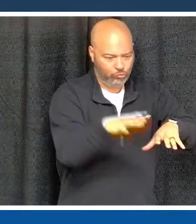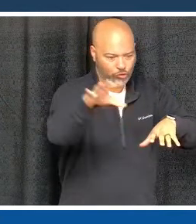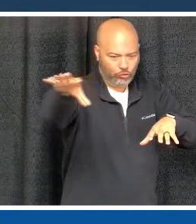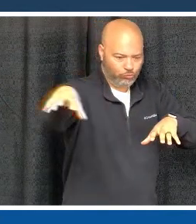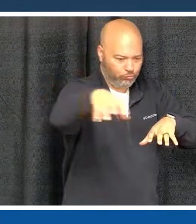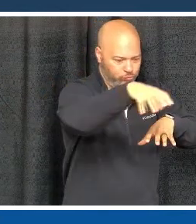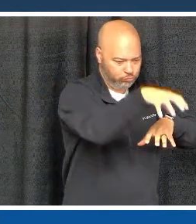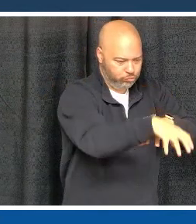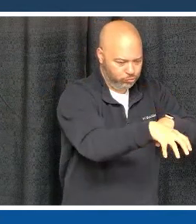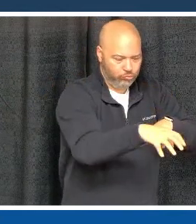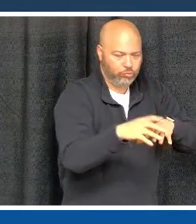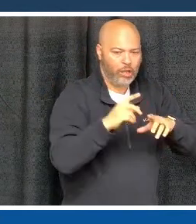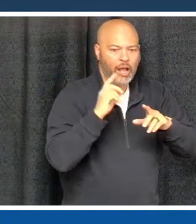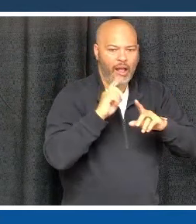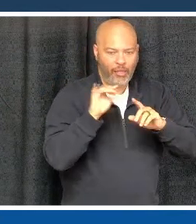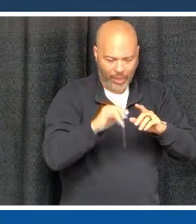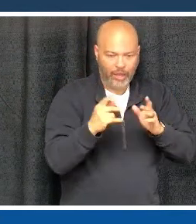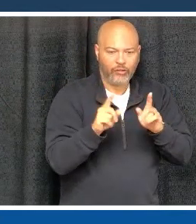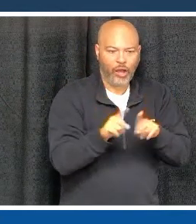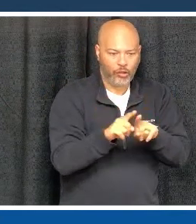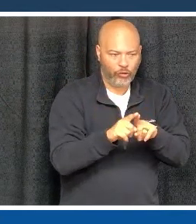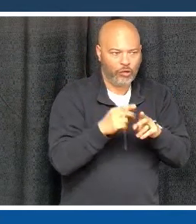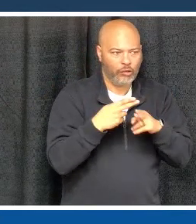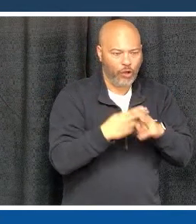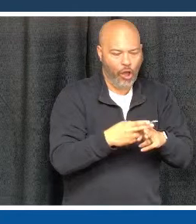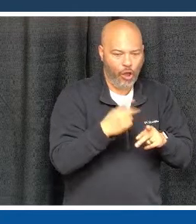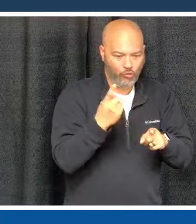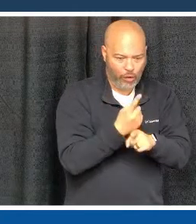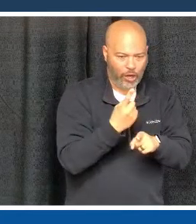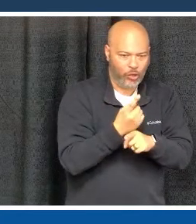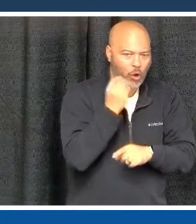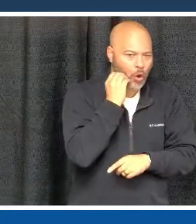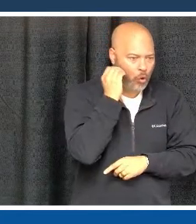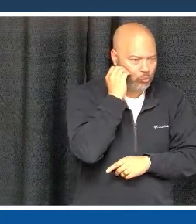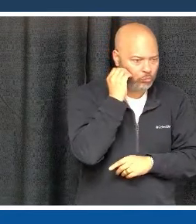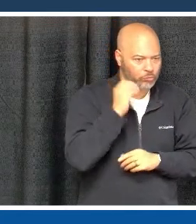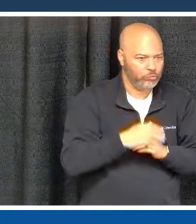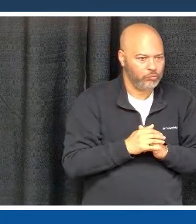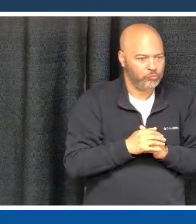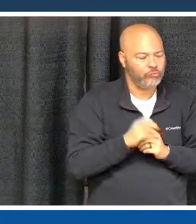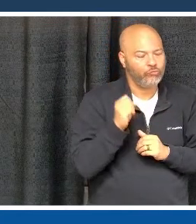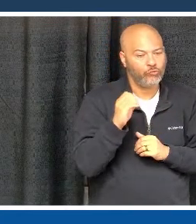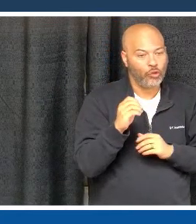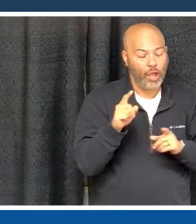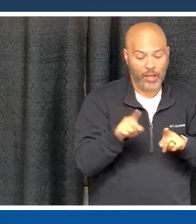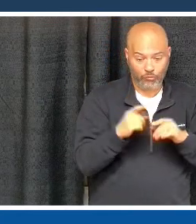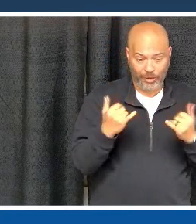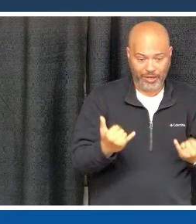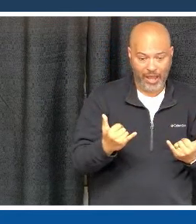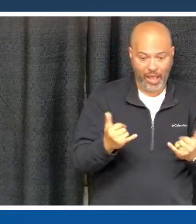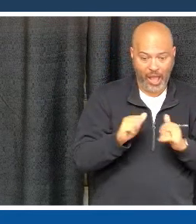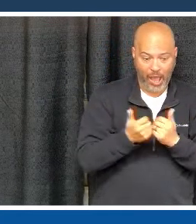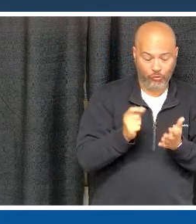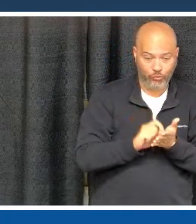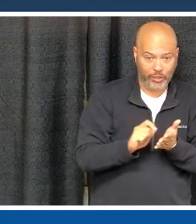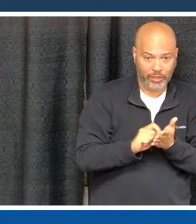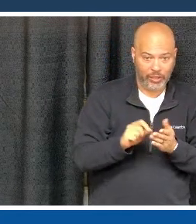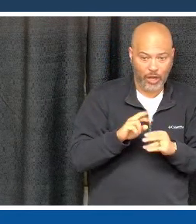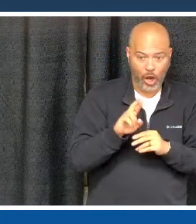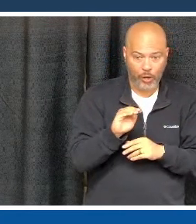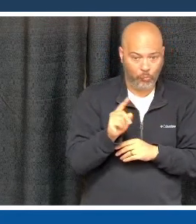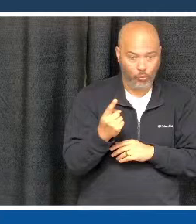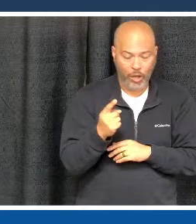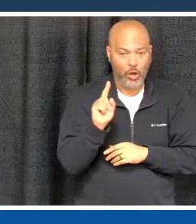together. That is also considered conventional or traditional construction. So as of right now, the way it's written in